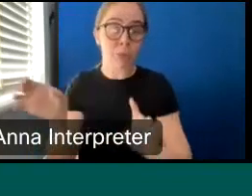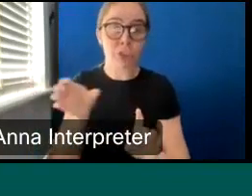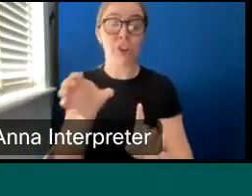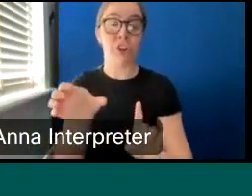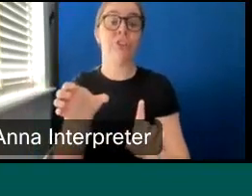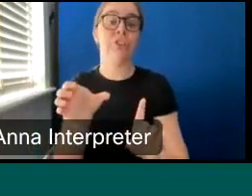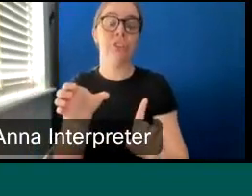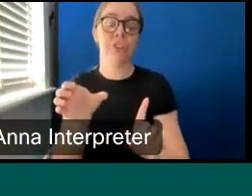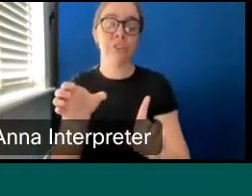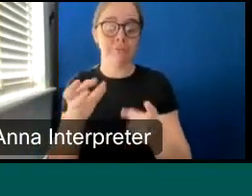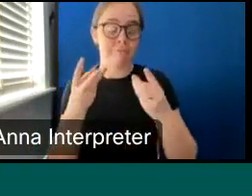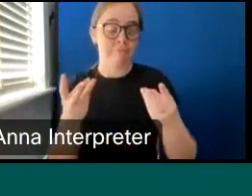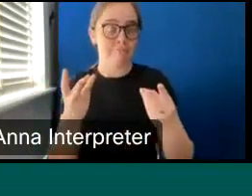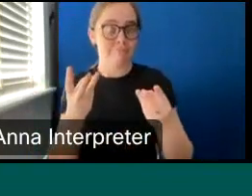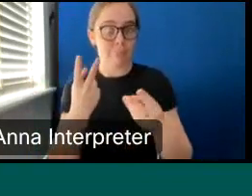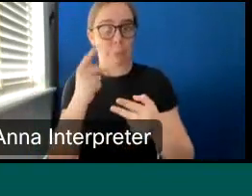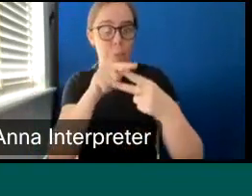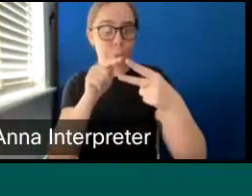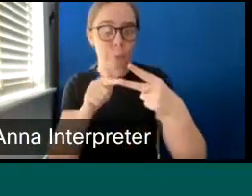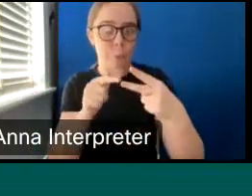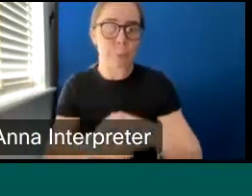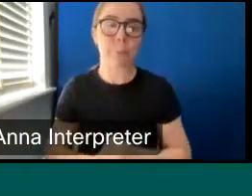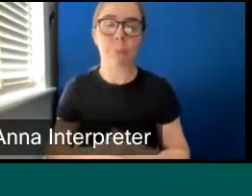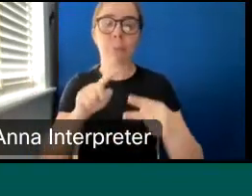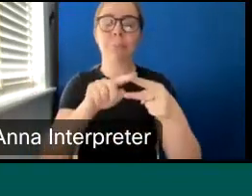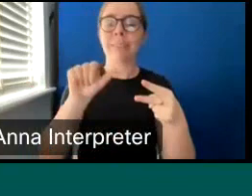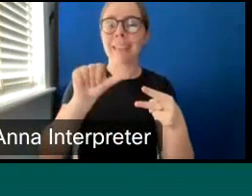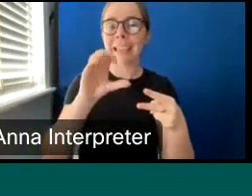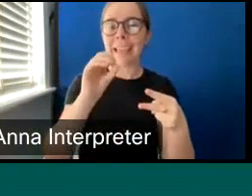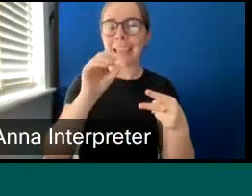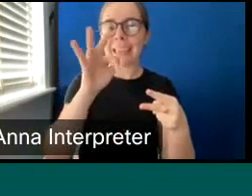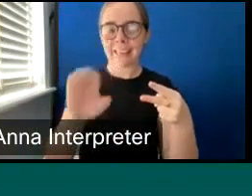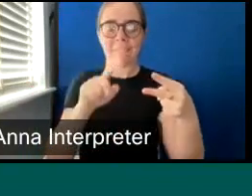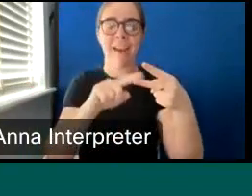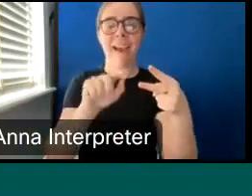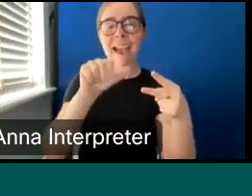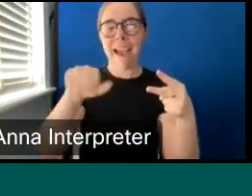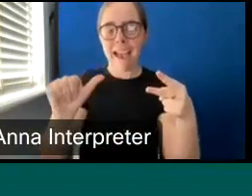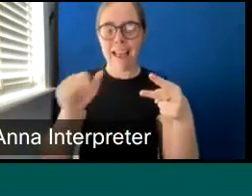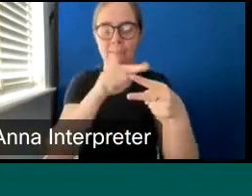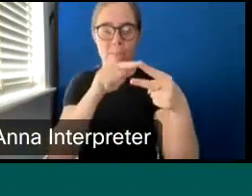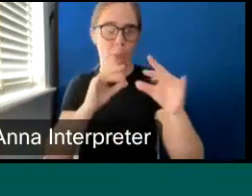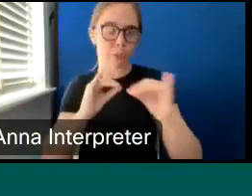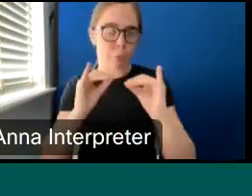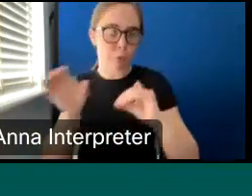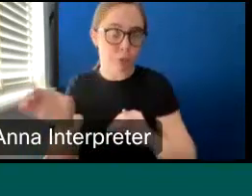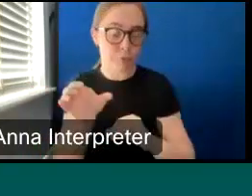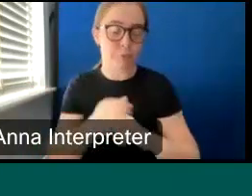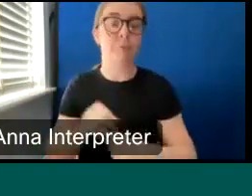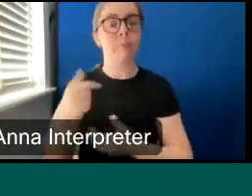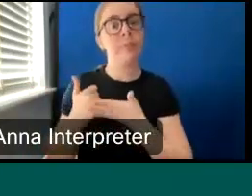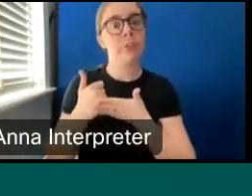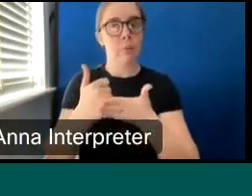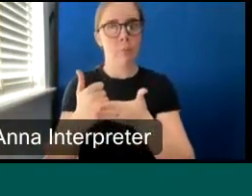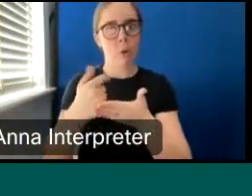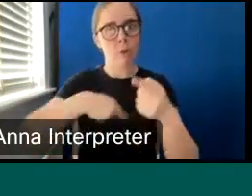interpreters joining us also this morning, Aoife Blake and Anna Giglioni, and they are supporting us